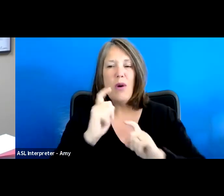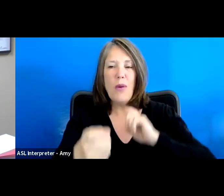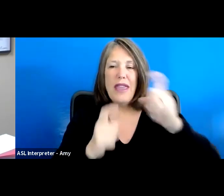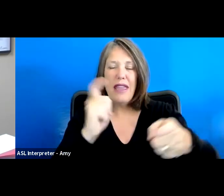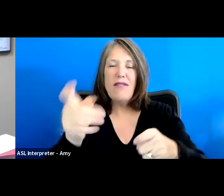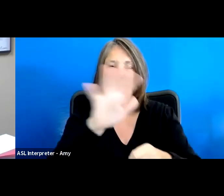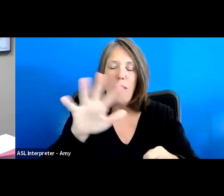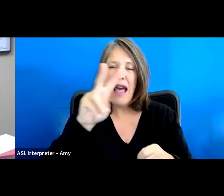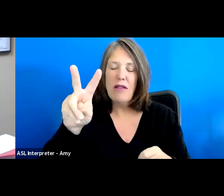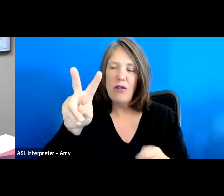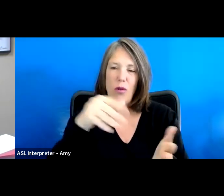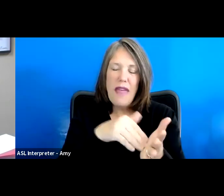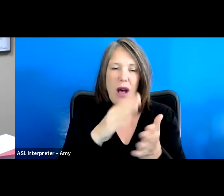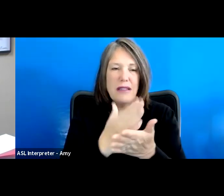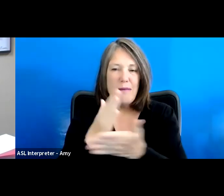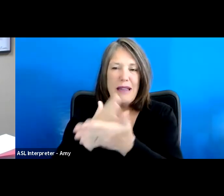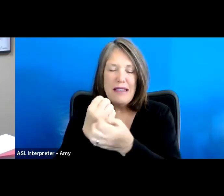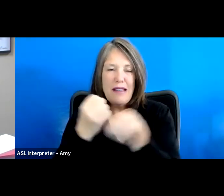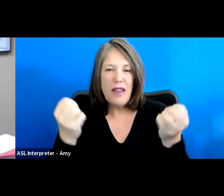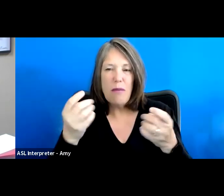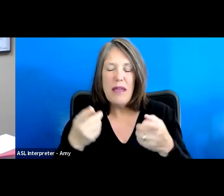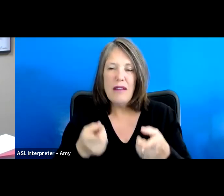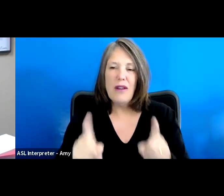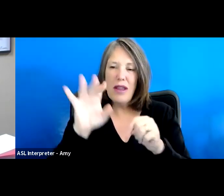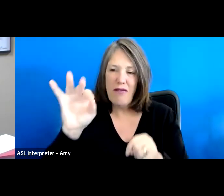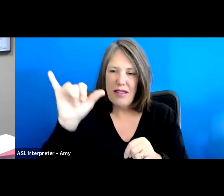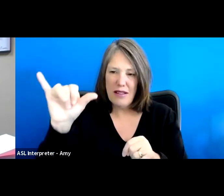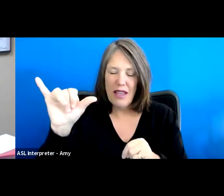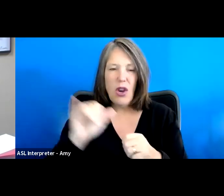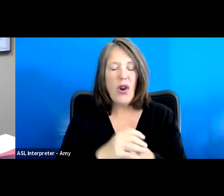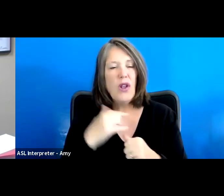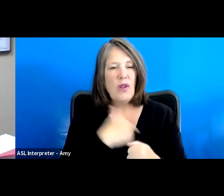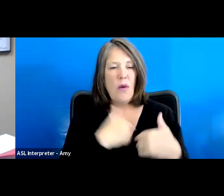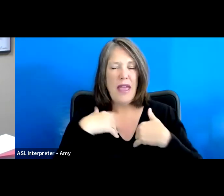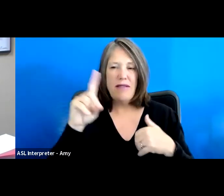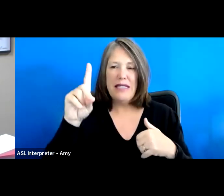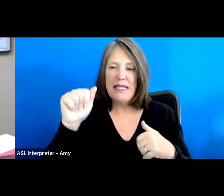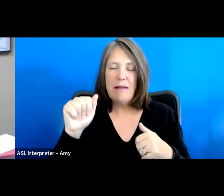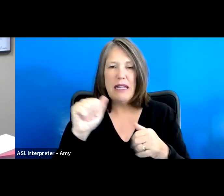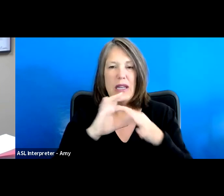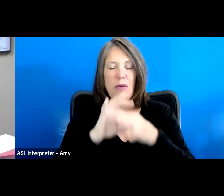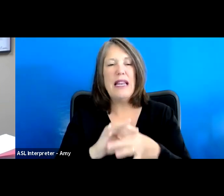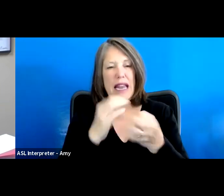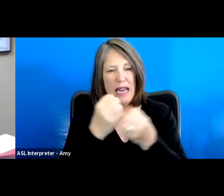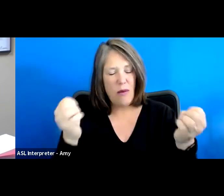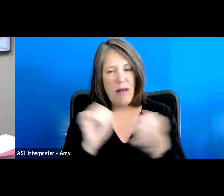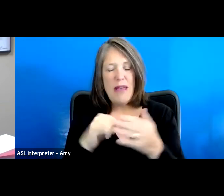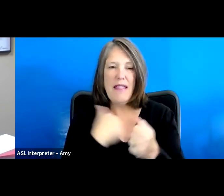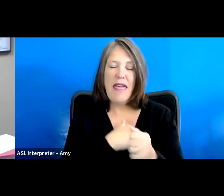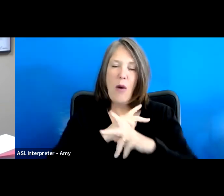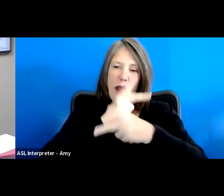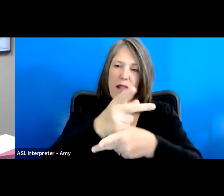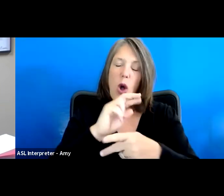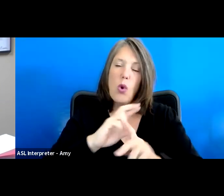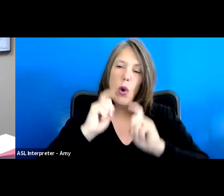2,000 pieces of equipment over the course of a fiscal year. So we have disability related equipment that we loan or